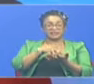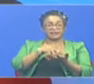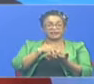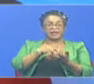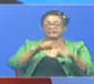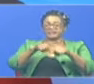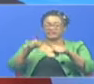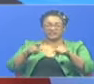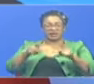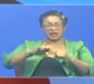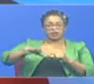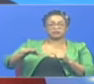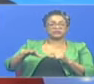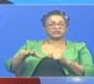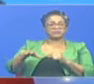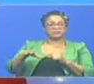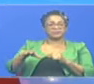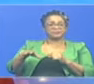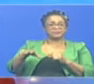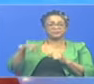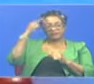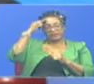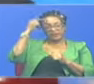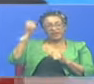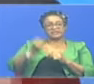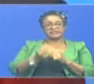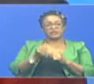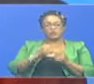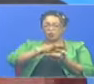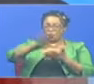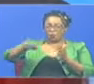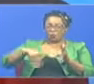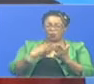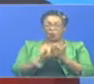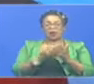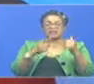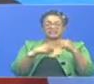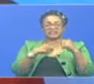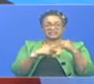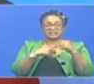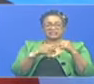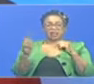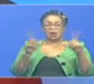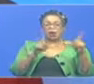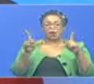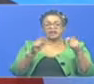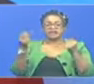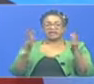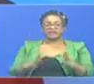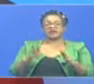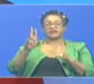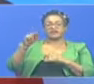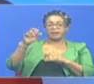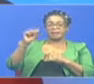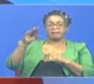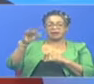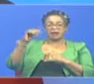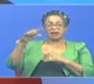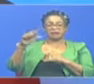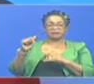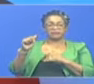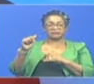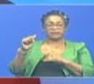follows. In Kajiado, all six cases are truck drivers at Namanga.